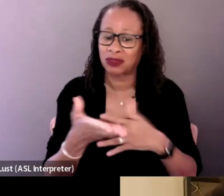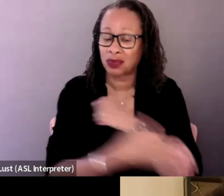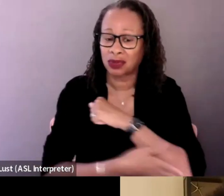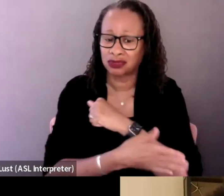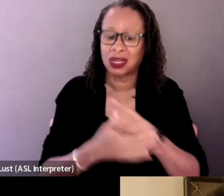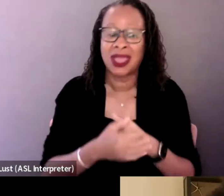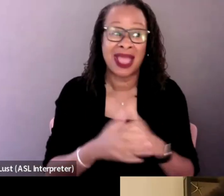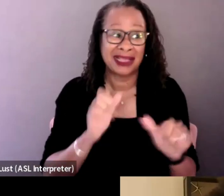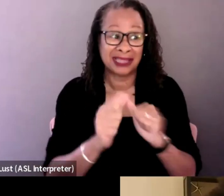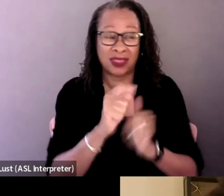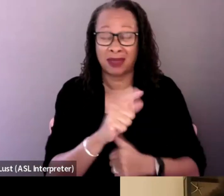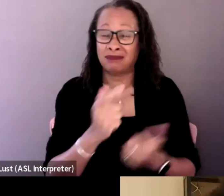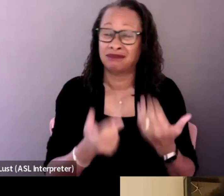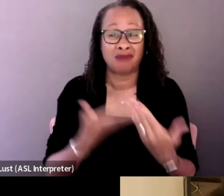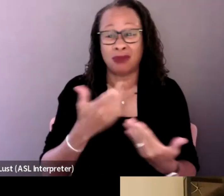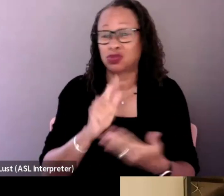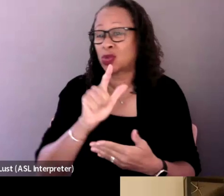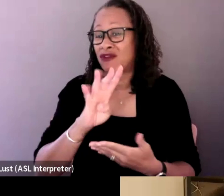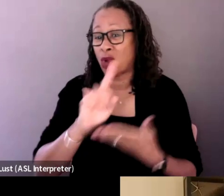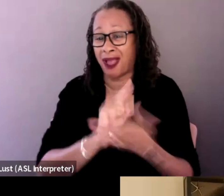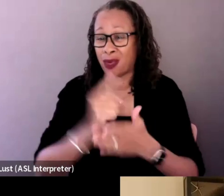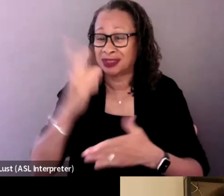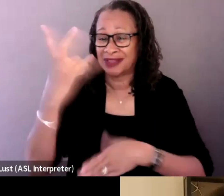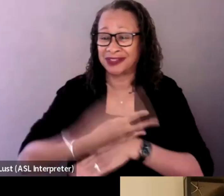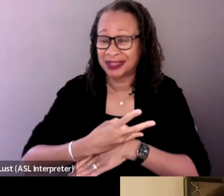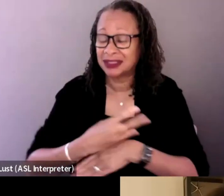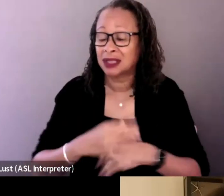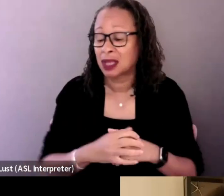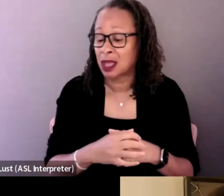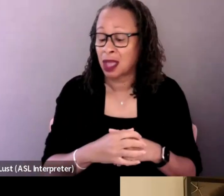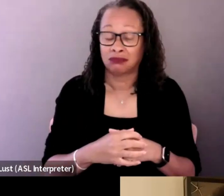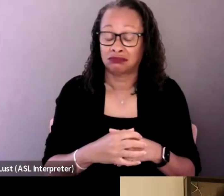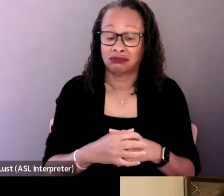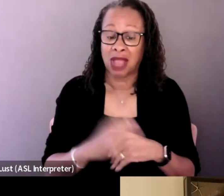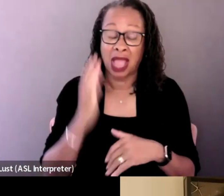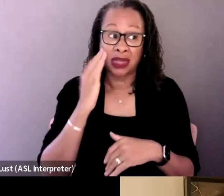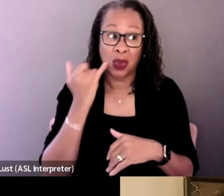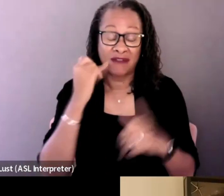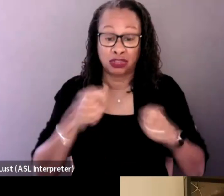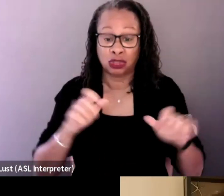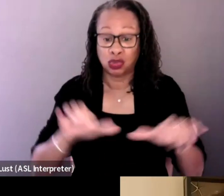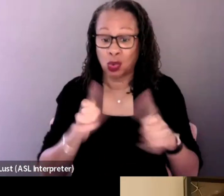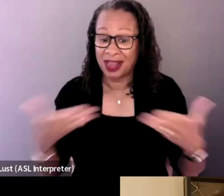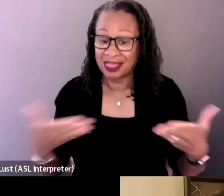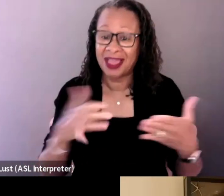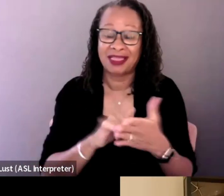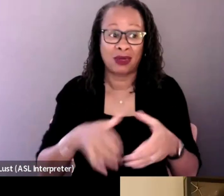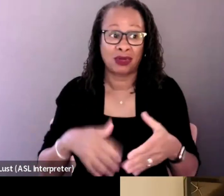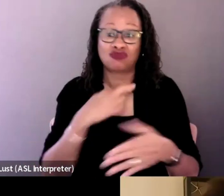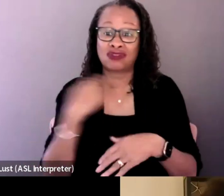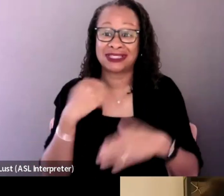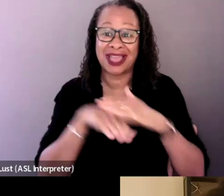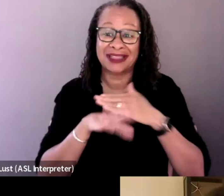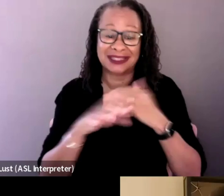almost 24/7, never on my own. And I know if I ever try to do anything that would risk the access that I